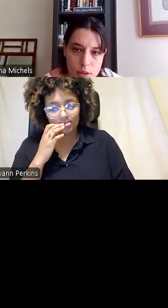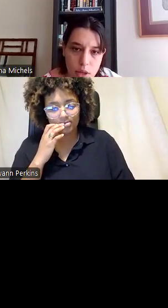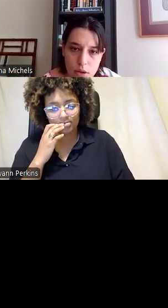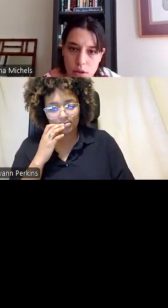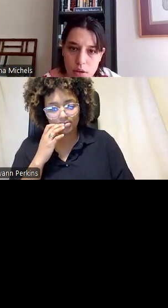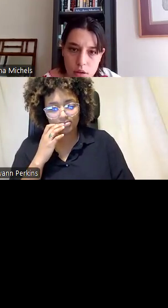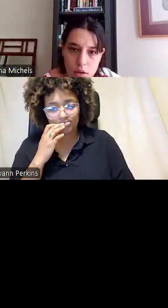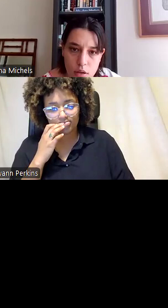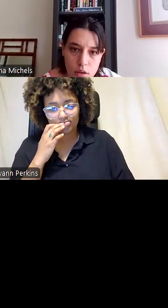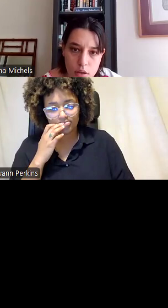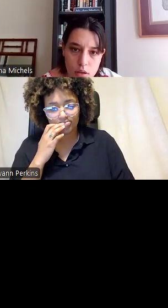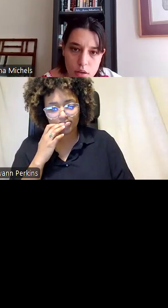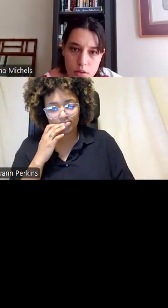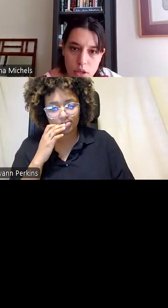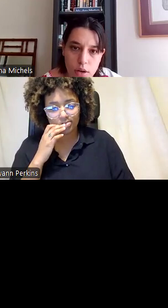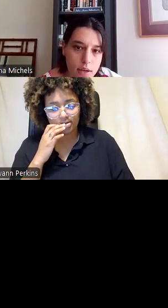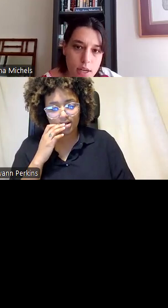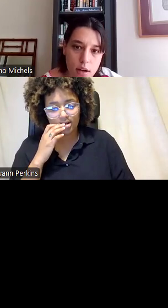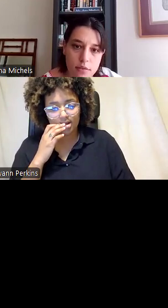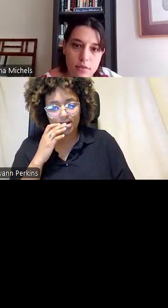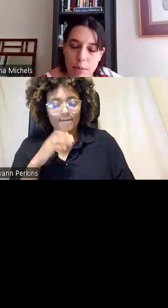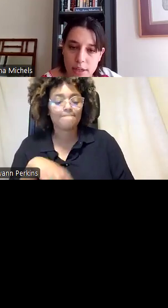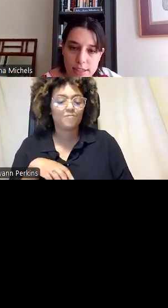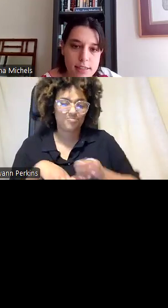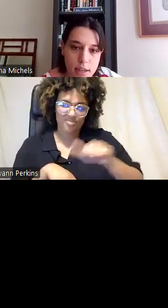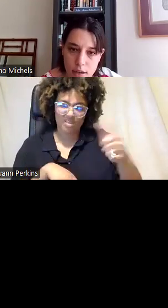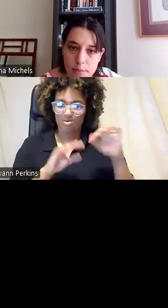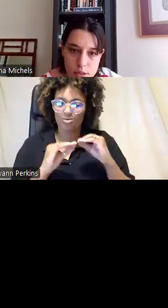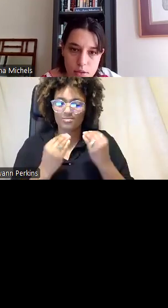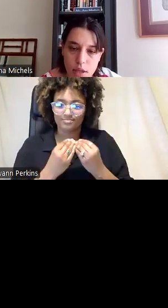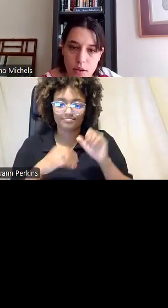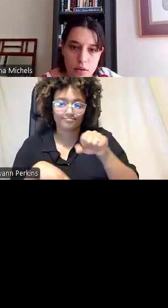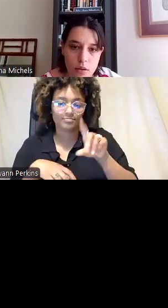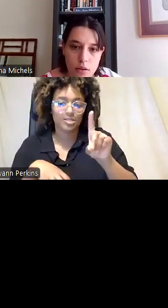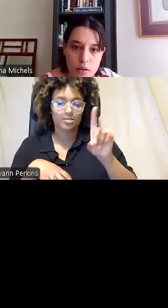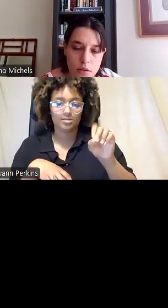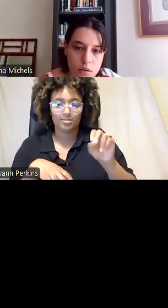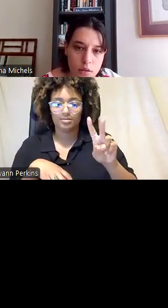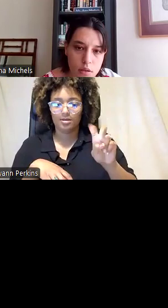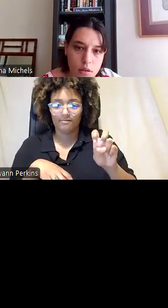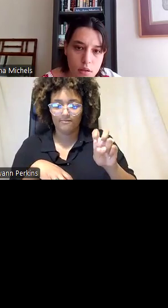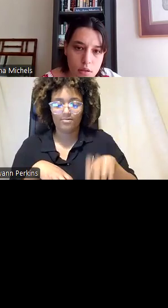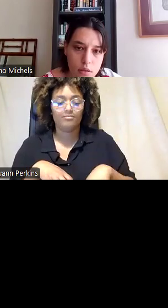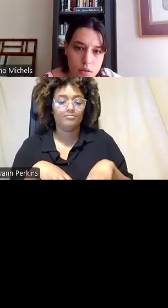And then some other turnaround, Dove, Family Crisis Center, absolutely.